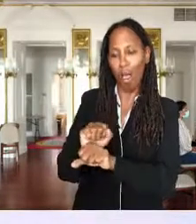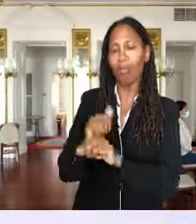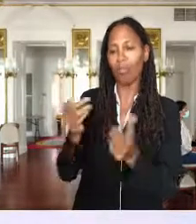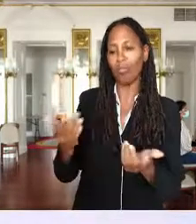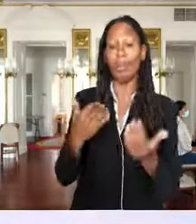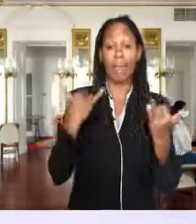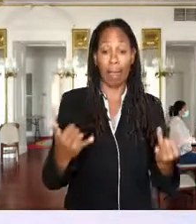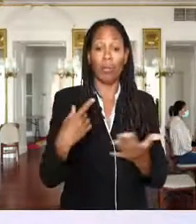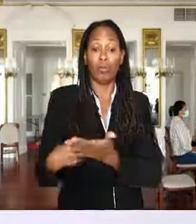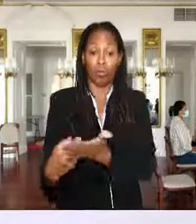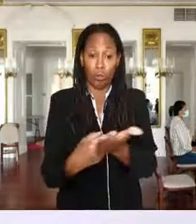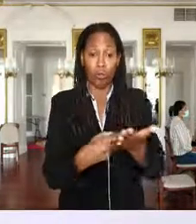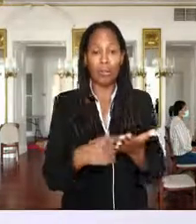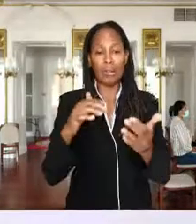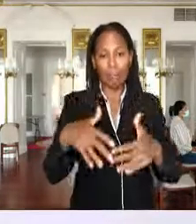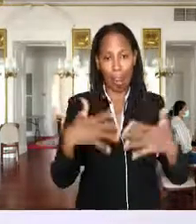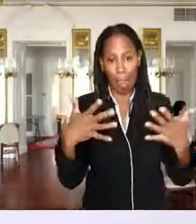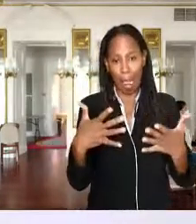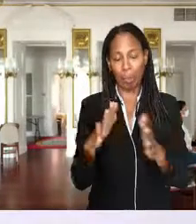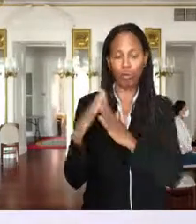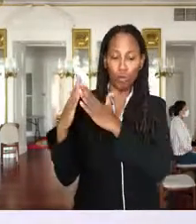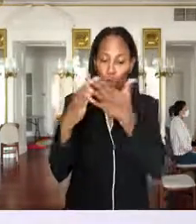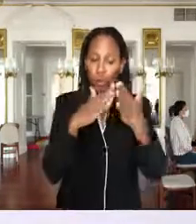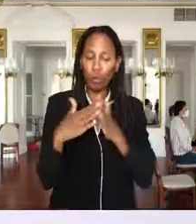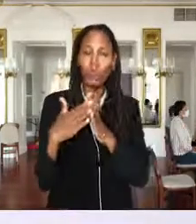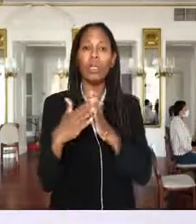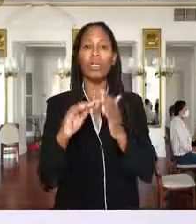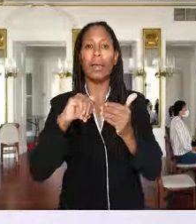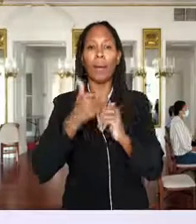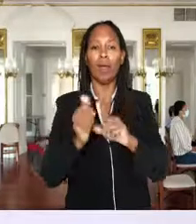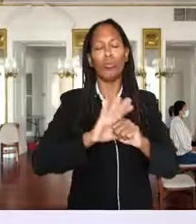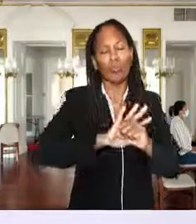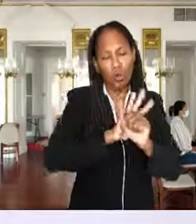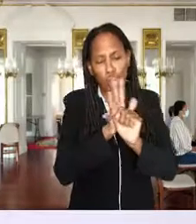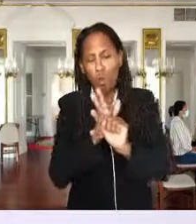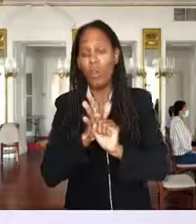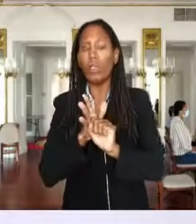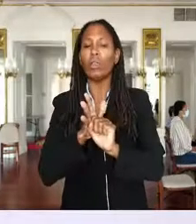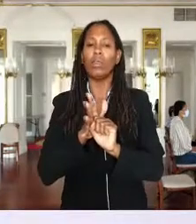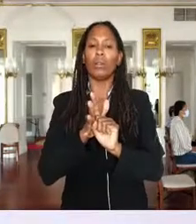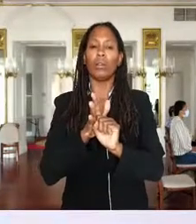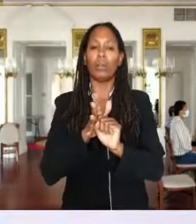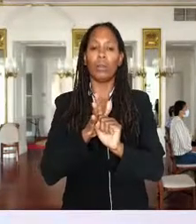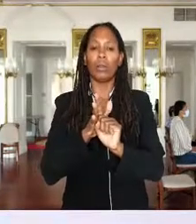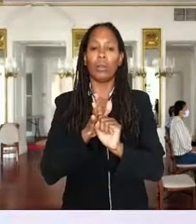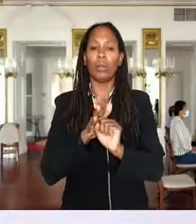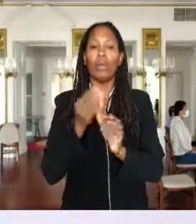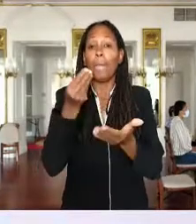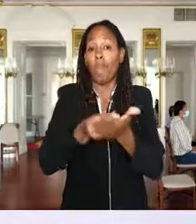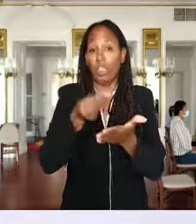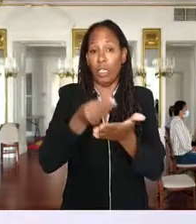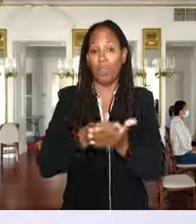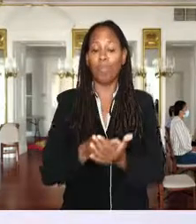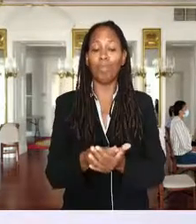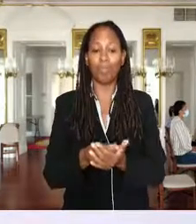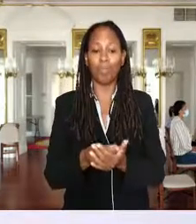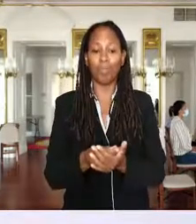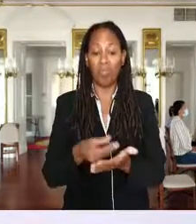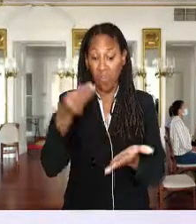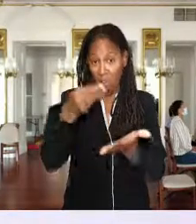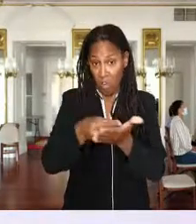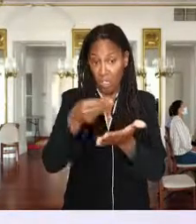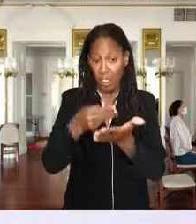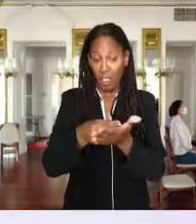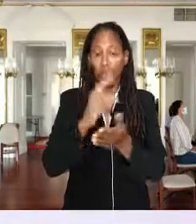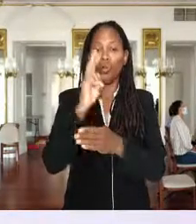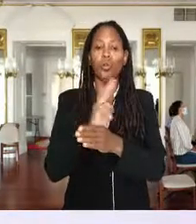of discussion in the community regarding the COVID-related funding. This funding is